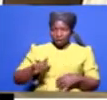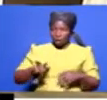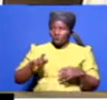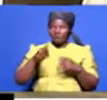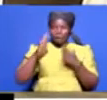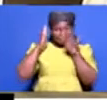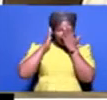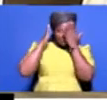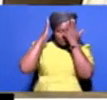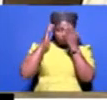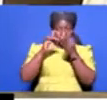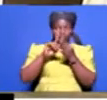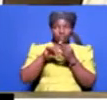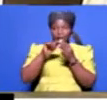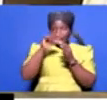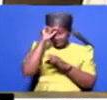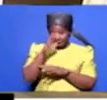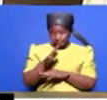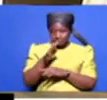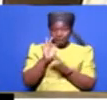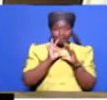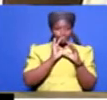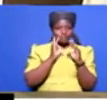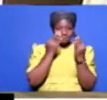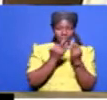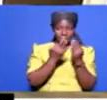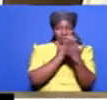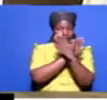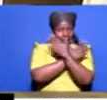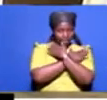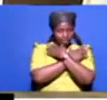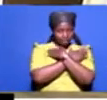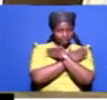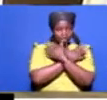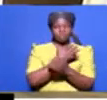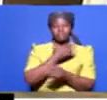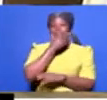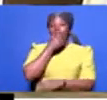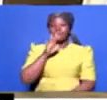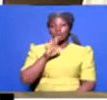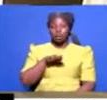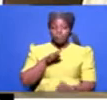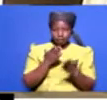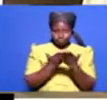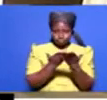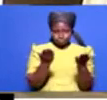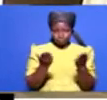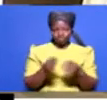colleague governors, family and friends, ladies and gentlemen.